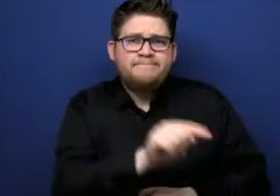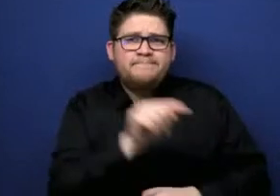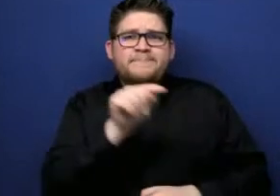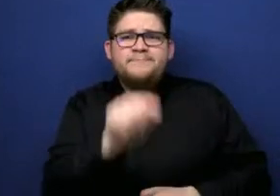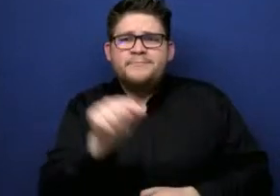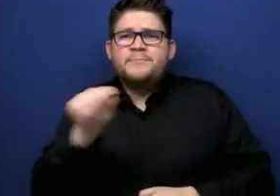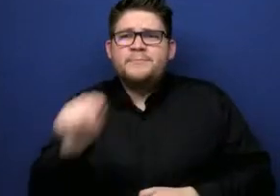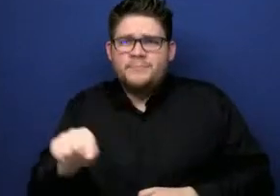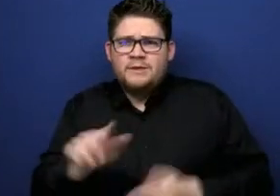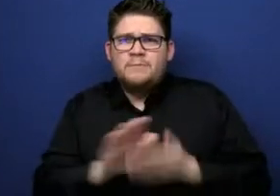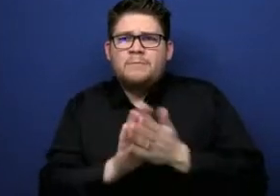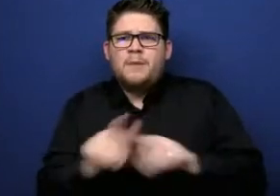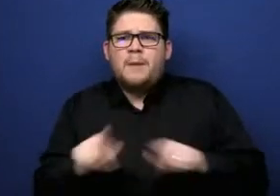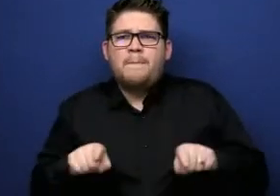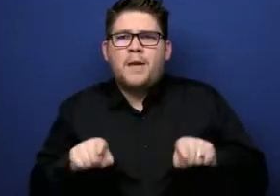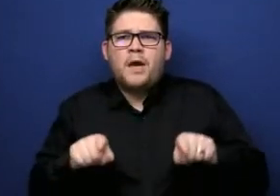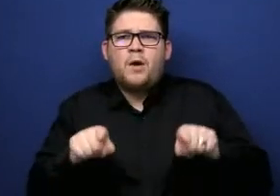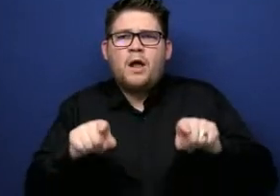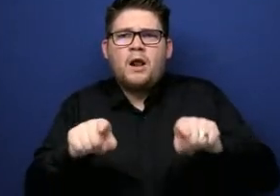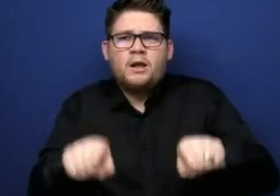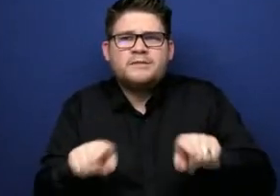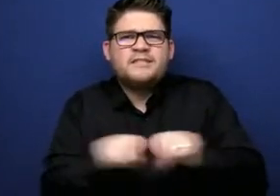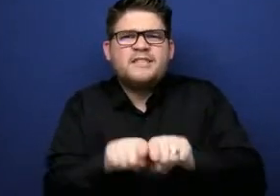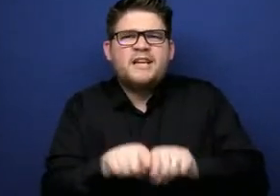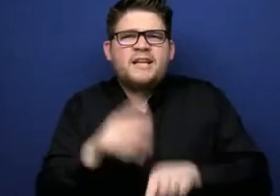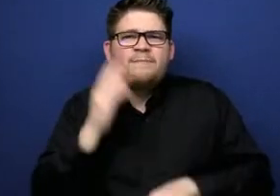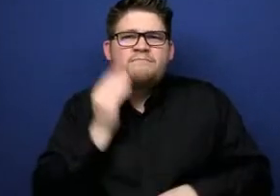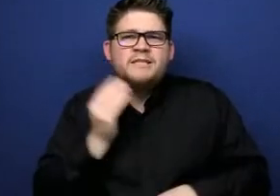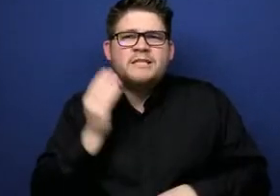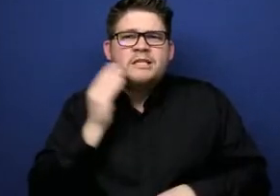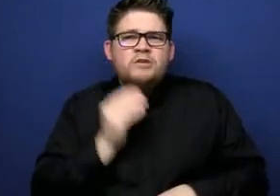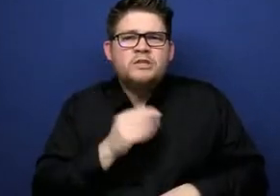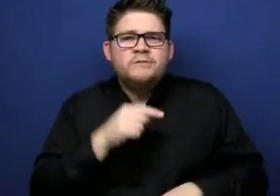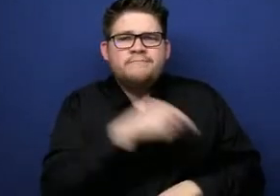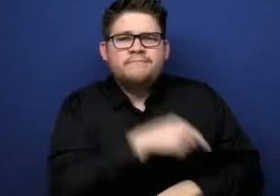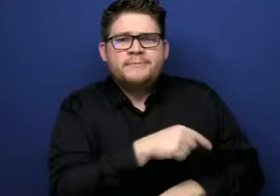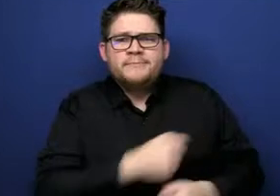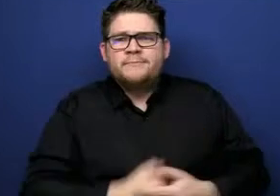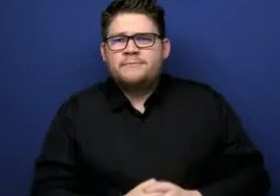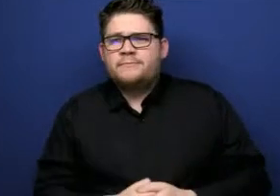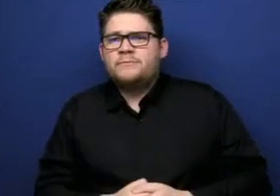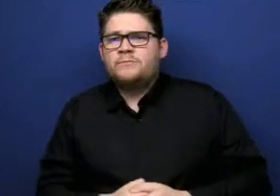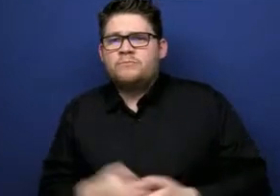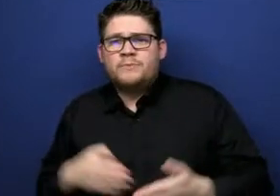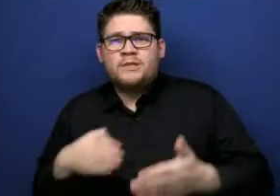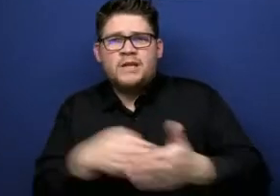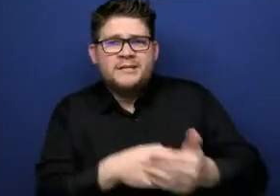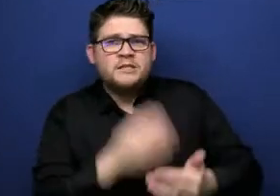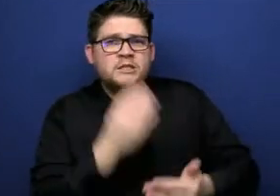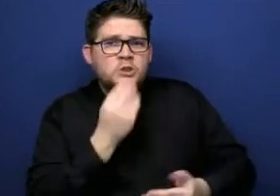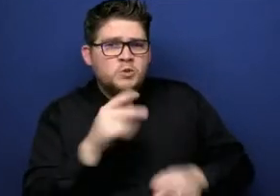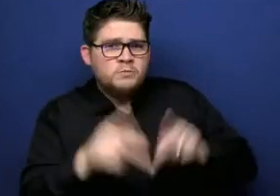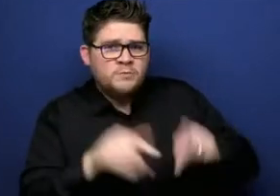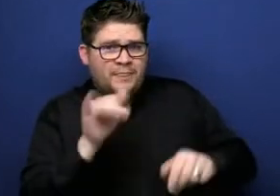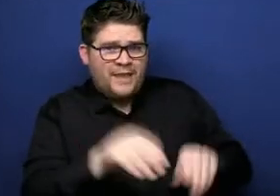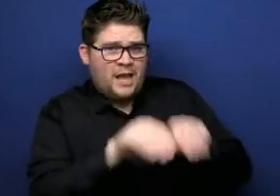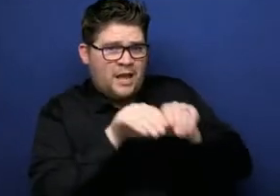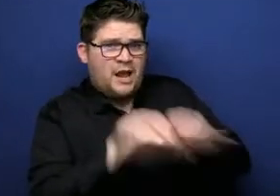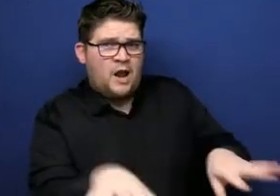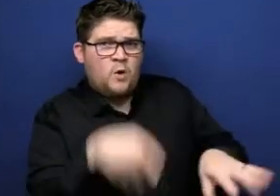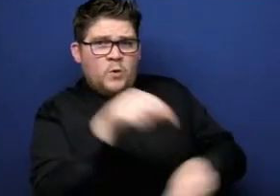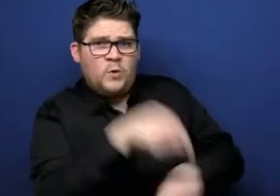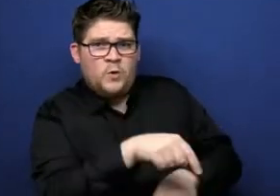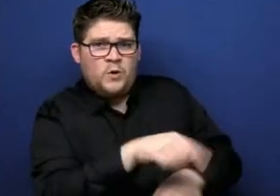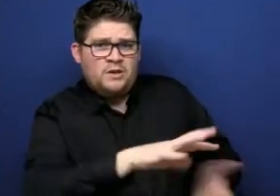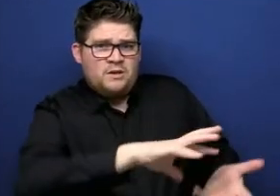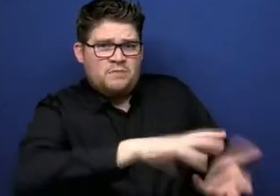represents Jew hatred also spreads and mutates. And the vaccine of remembrance and education is in short